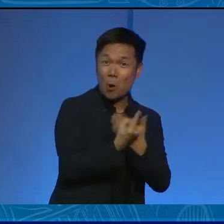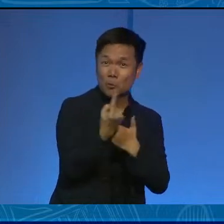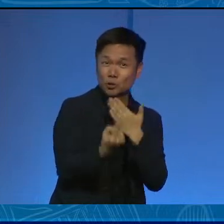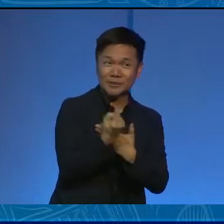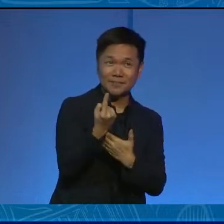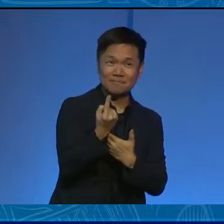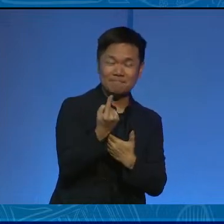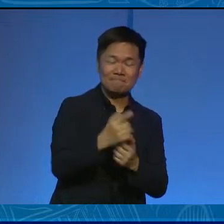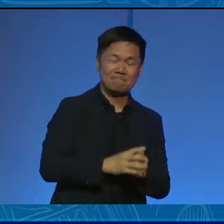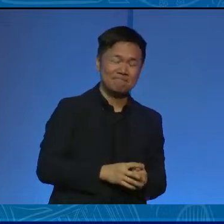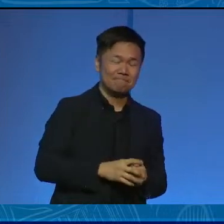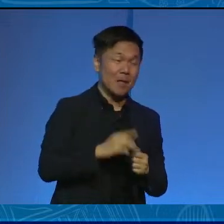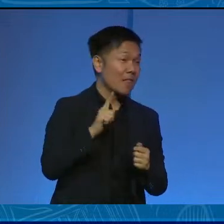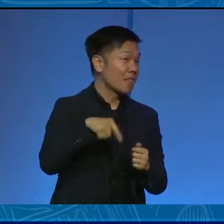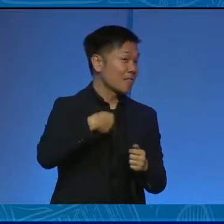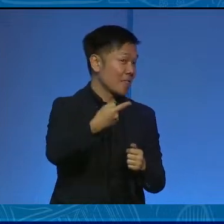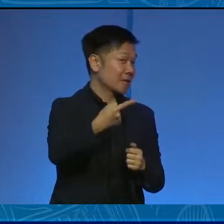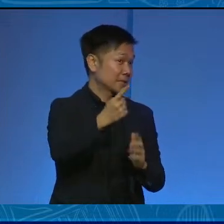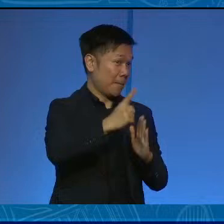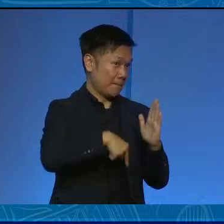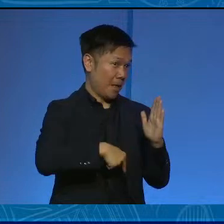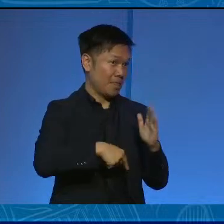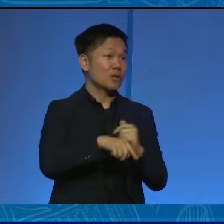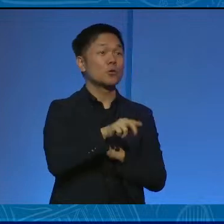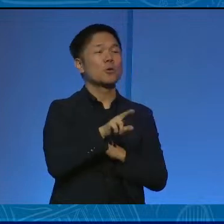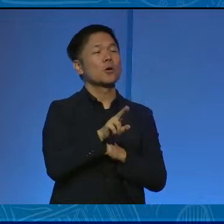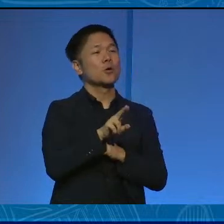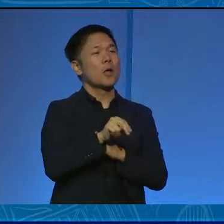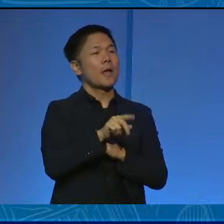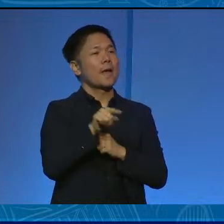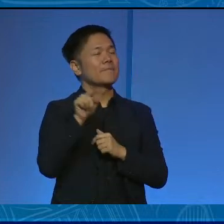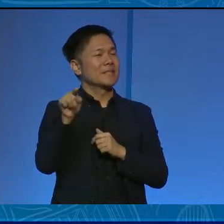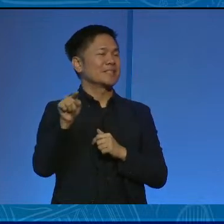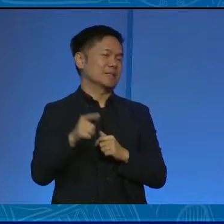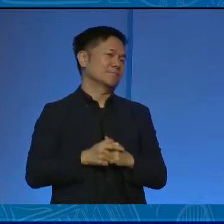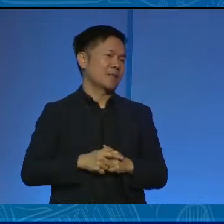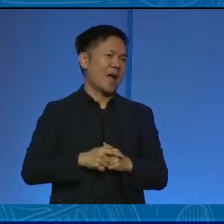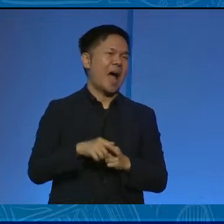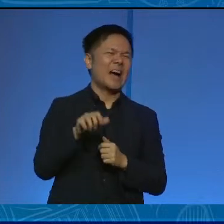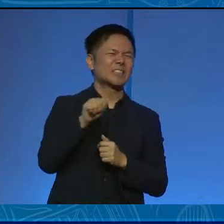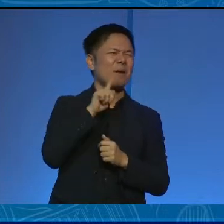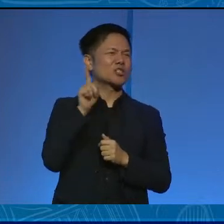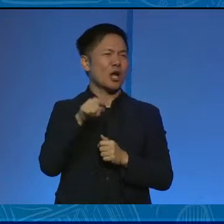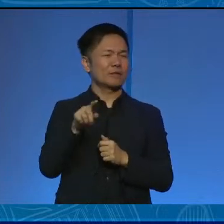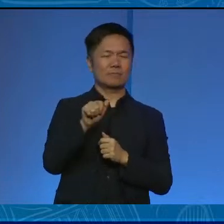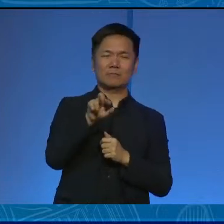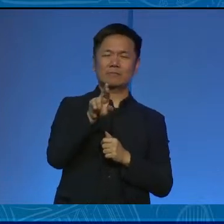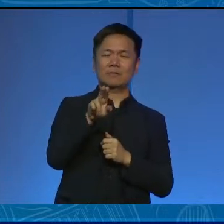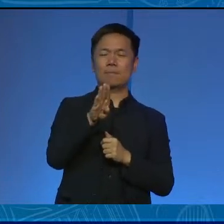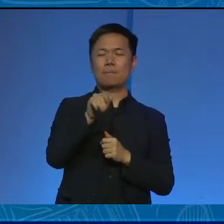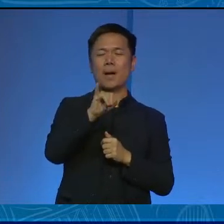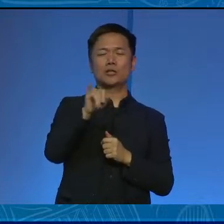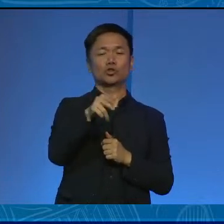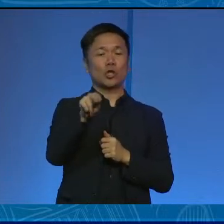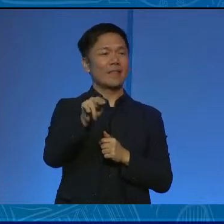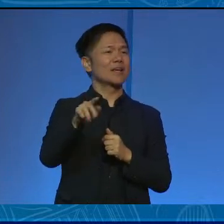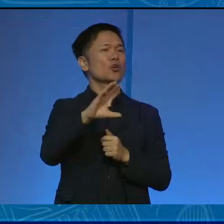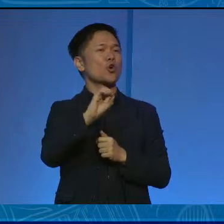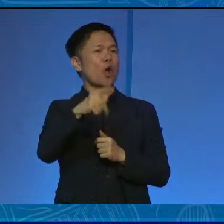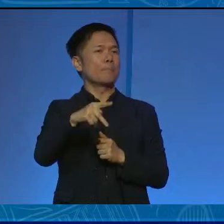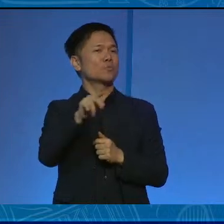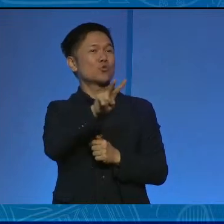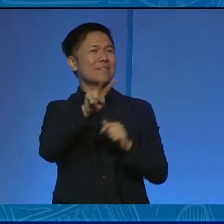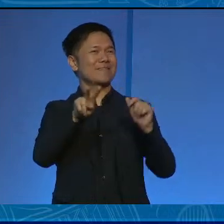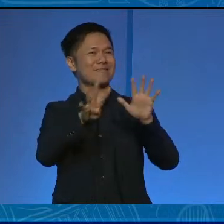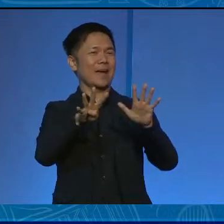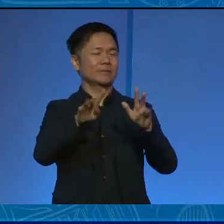with next month's UN Climate Change Conference in Baku, Azerbaijan, COP29. Then next year,